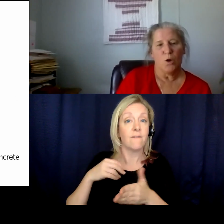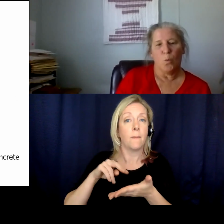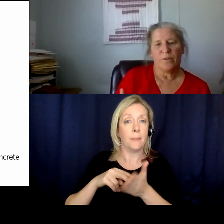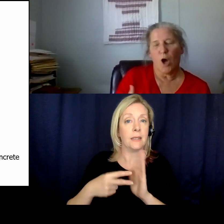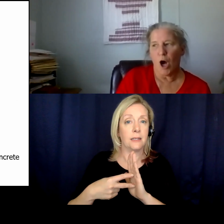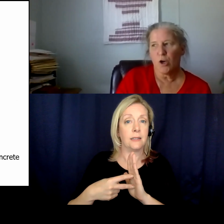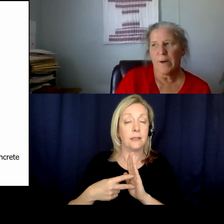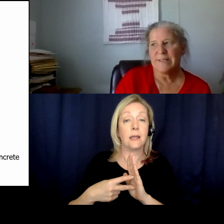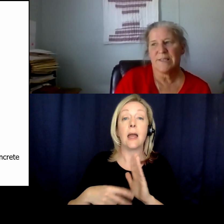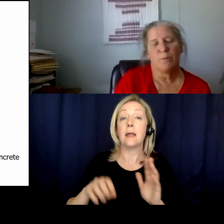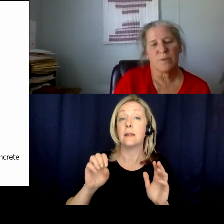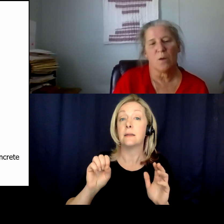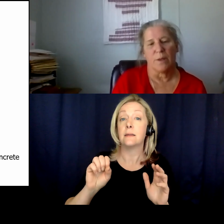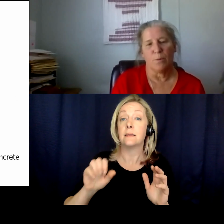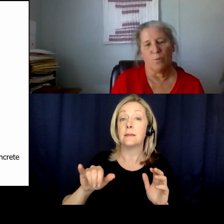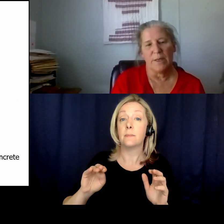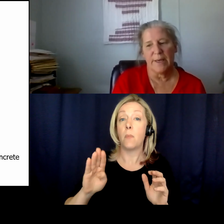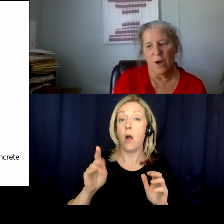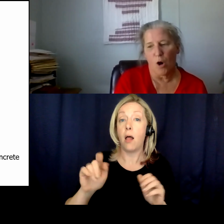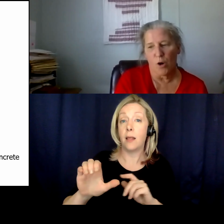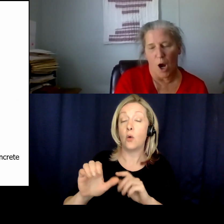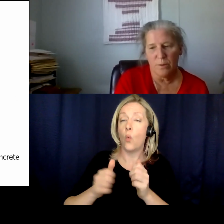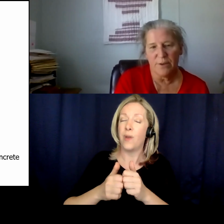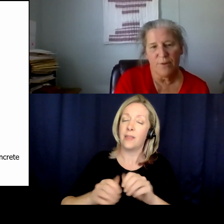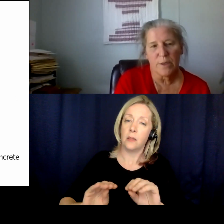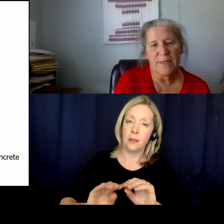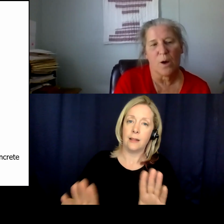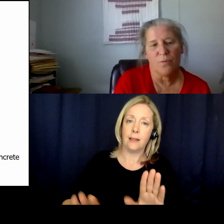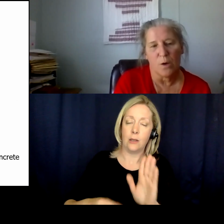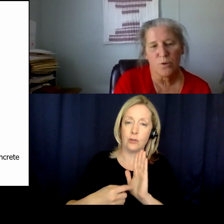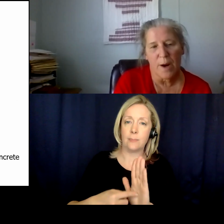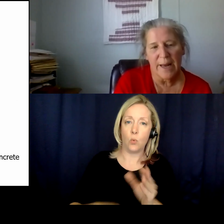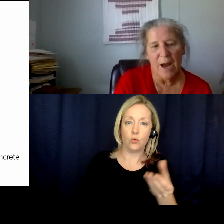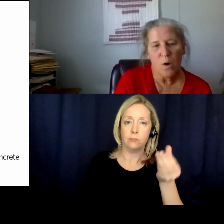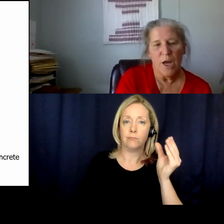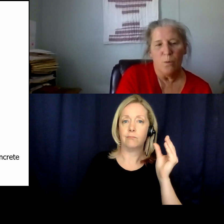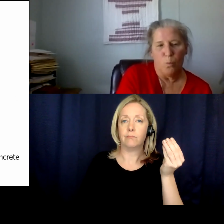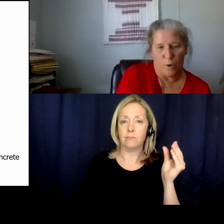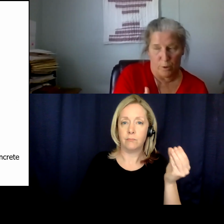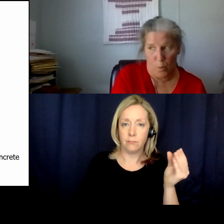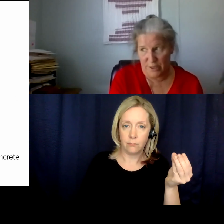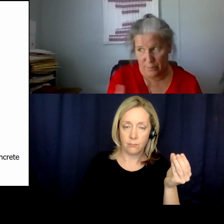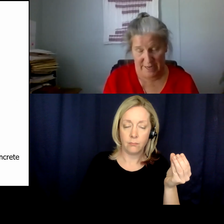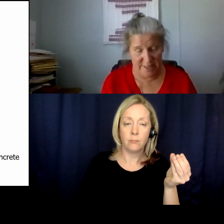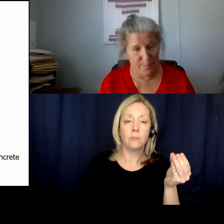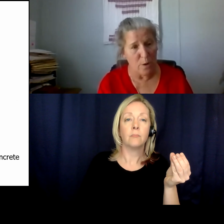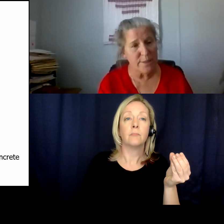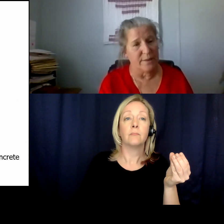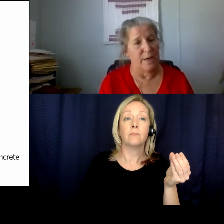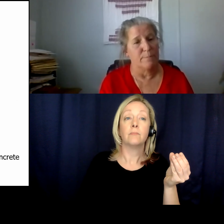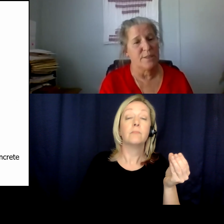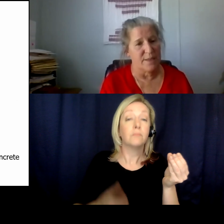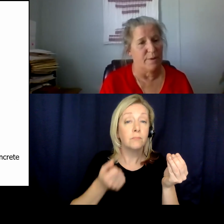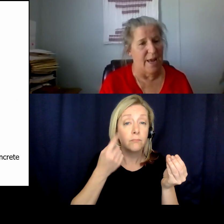symbolic with concrete symbols only. We really are only focusing on those right now. We're going to be